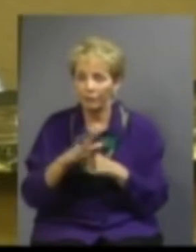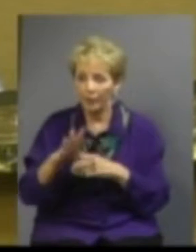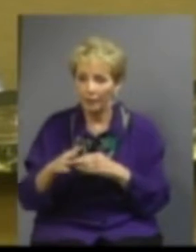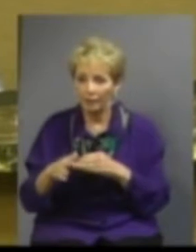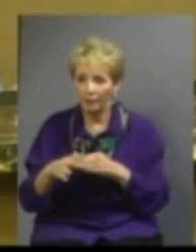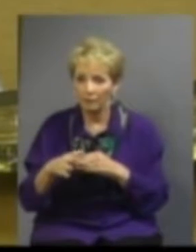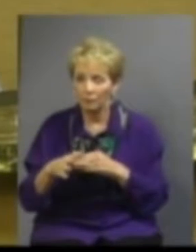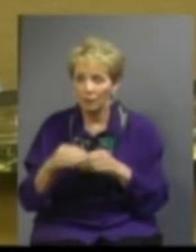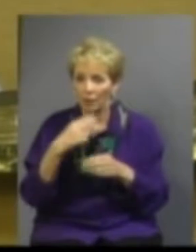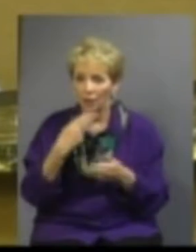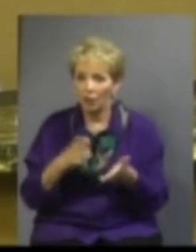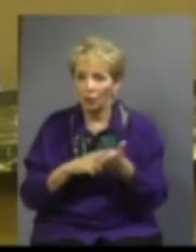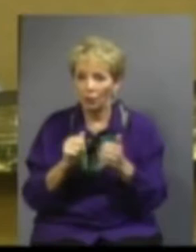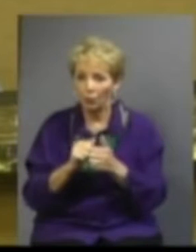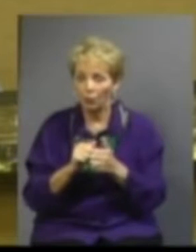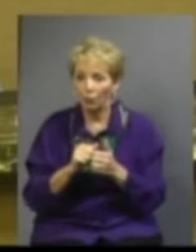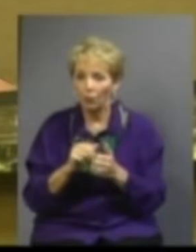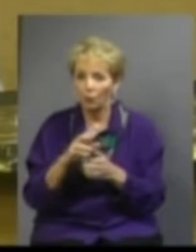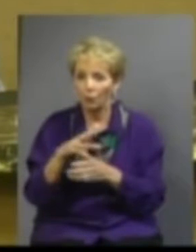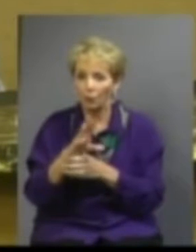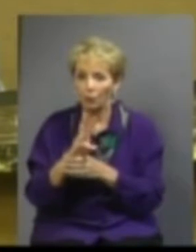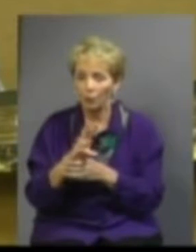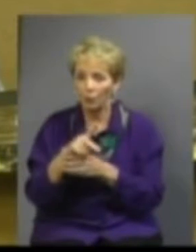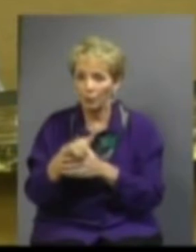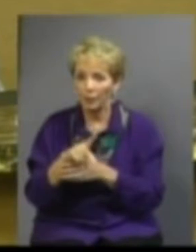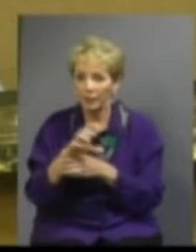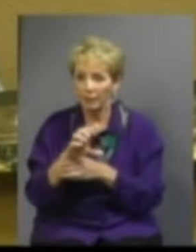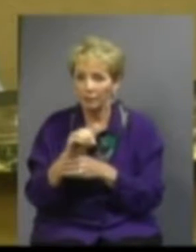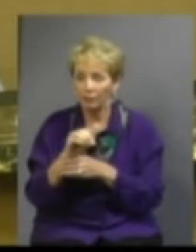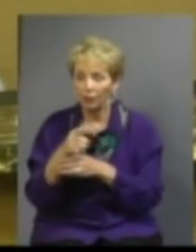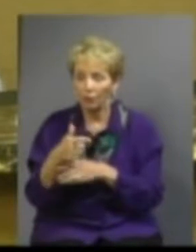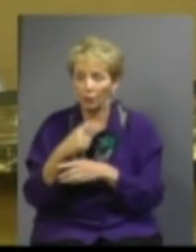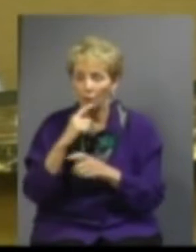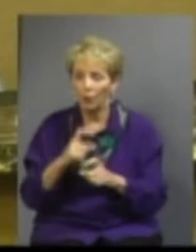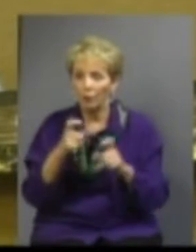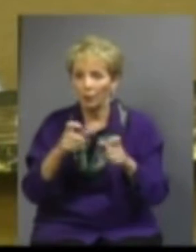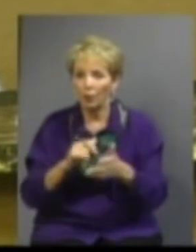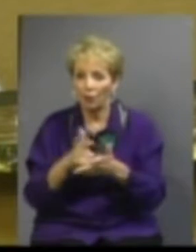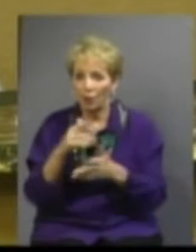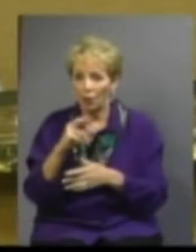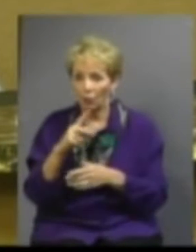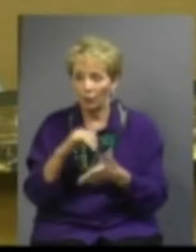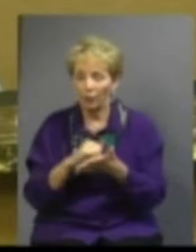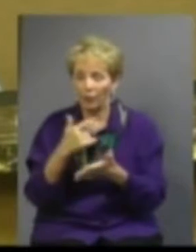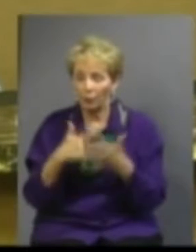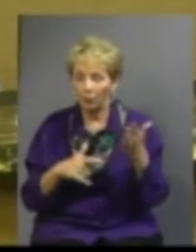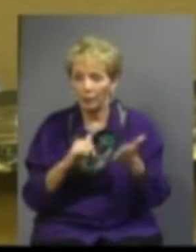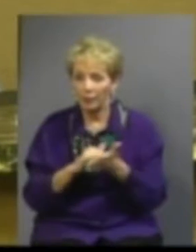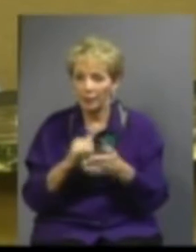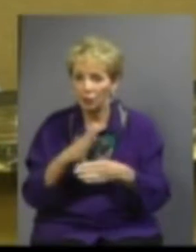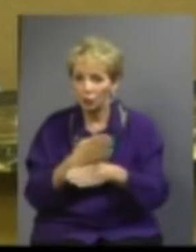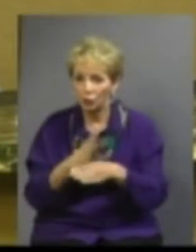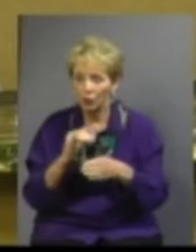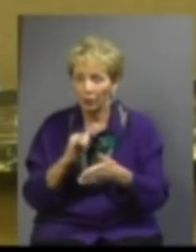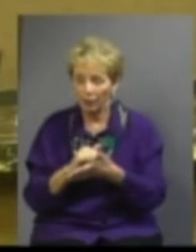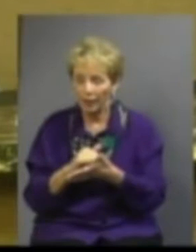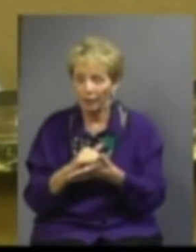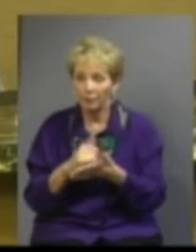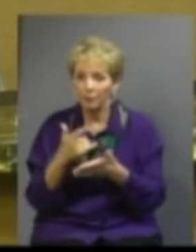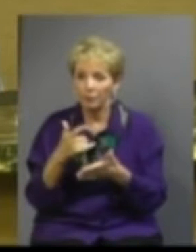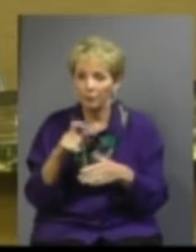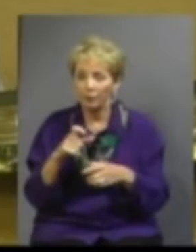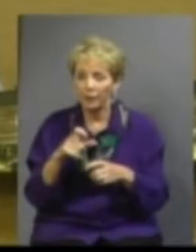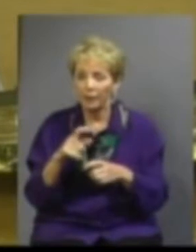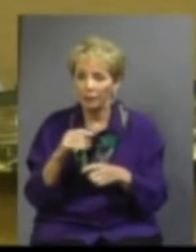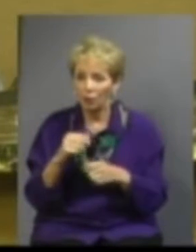Additionally, we contract with the Western Piedmont Council of Governments to administer those grants, and that's what that local share administration goes for. So we need